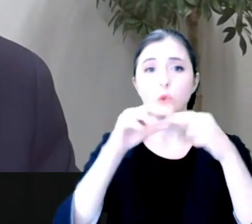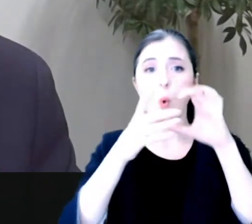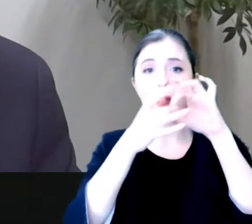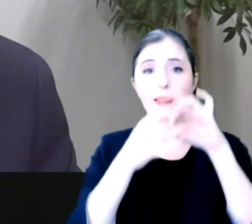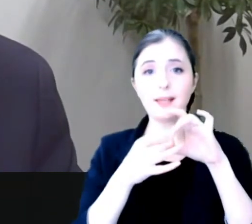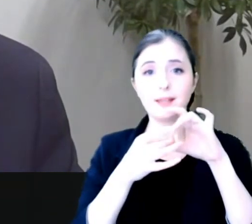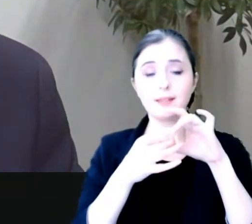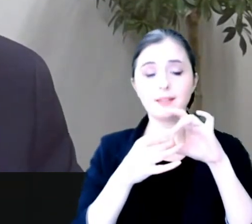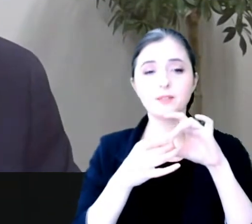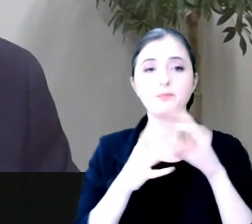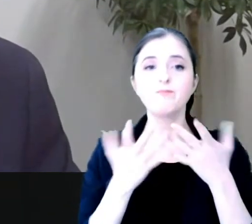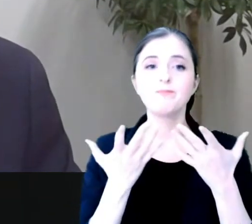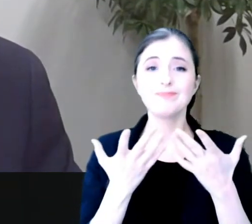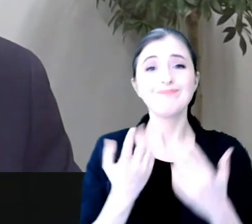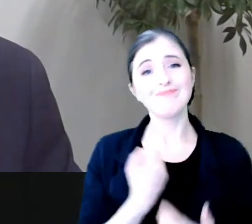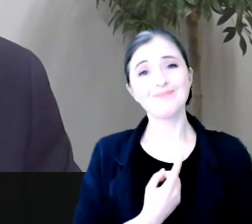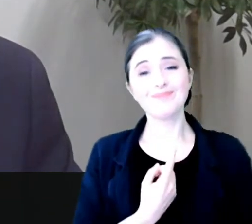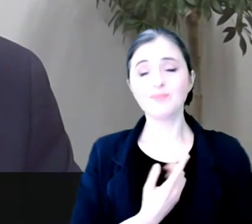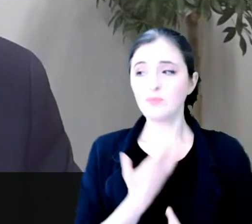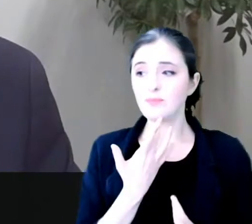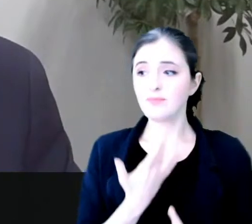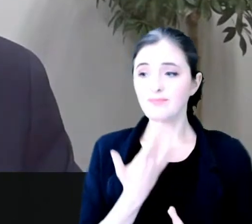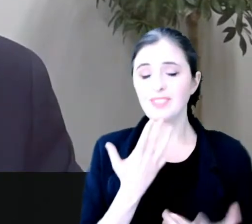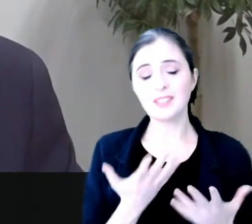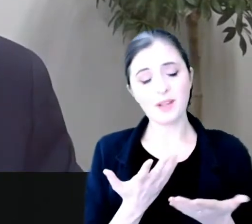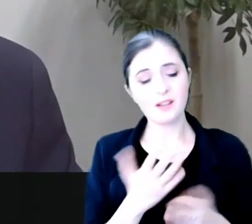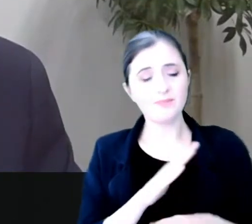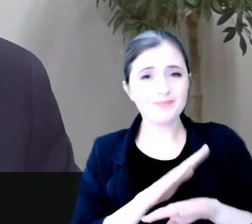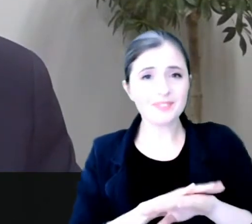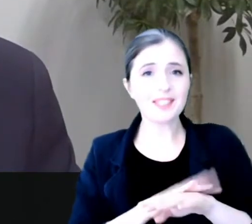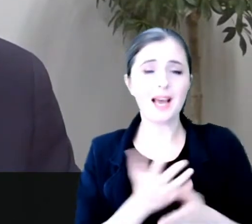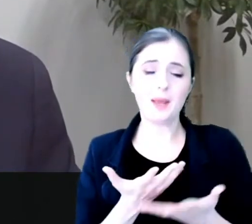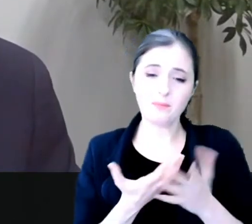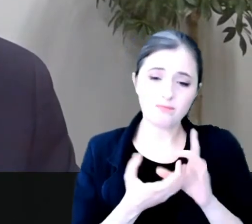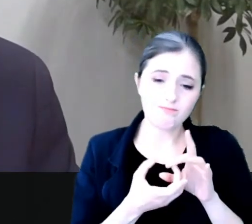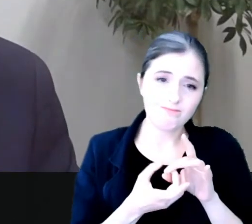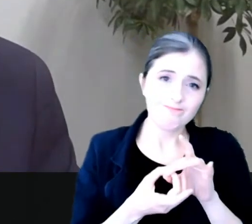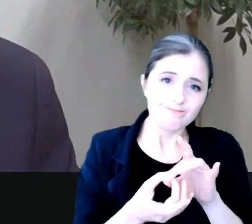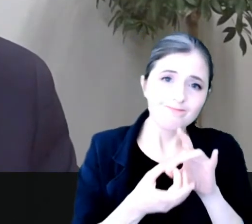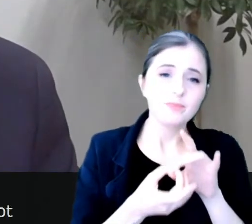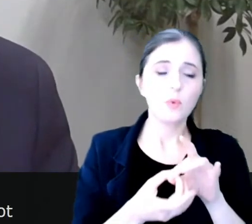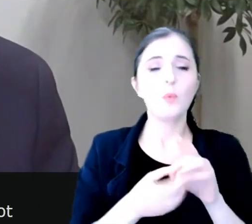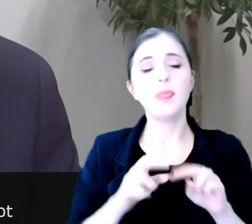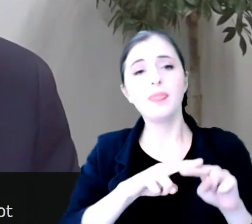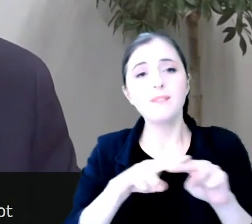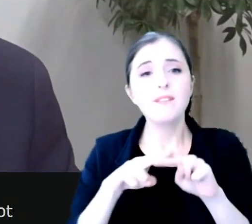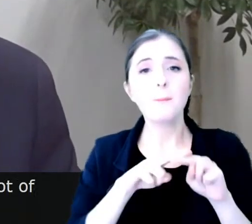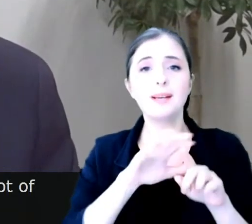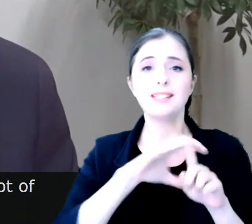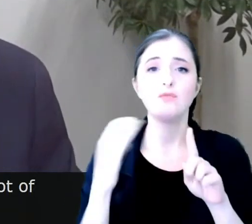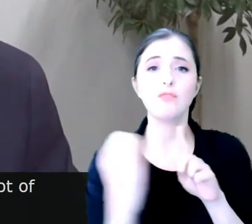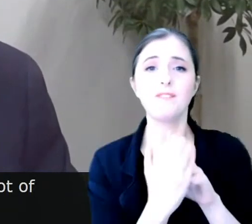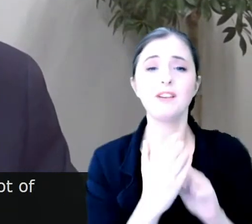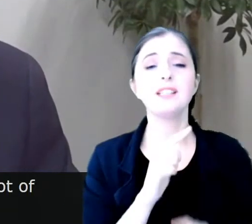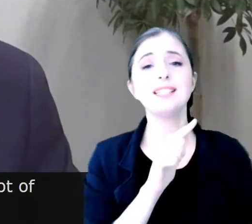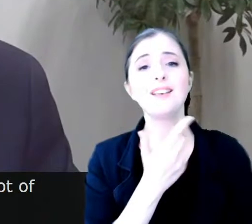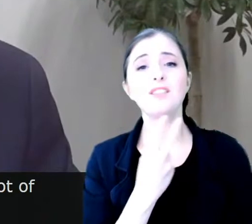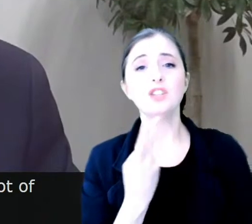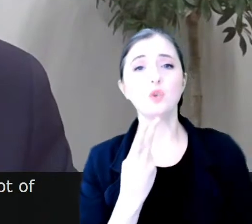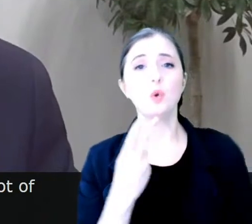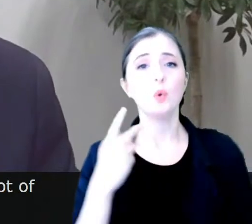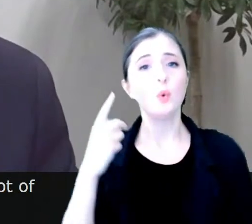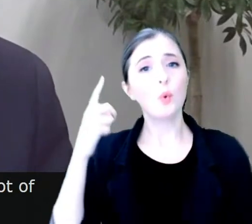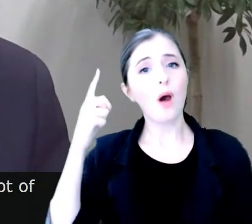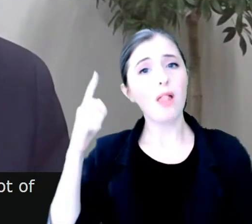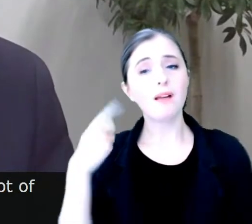lot of time with the families and community around Grenfell. 72 Londoners, men, women, children lost their lives in a fire